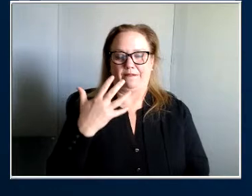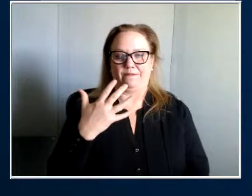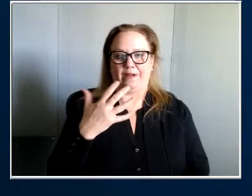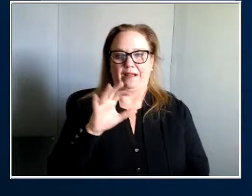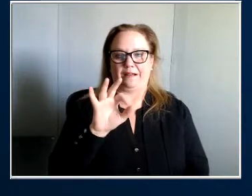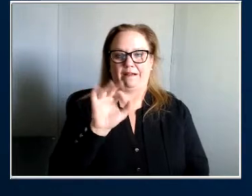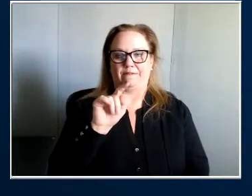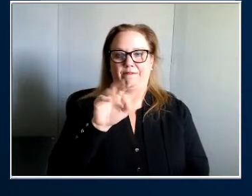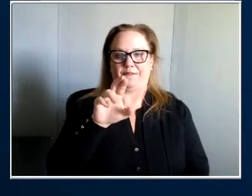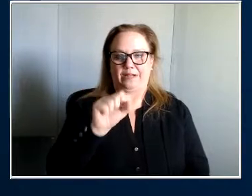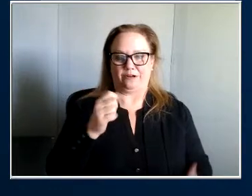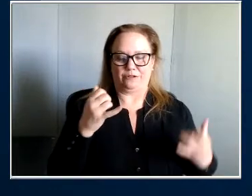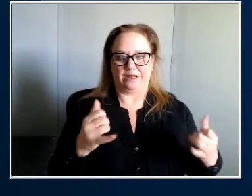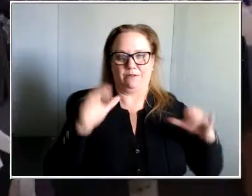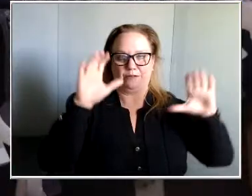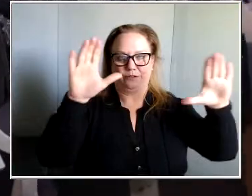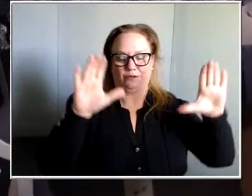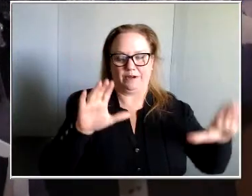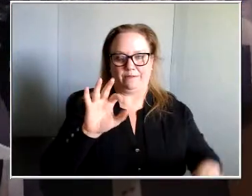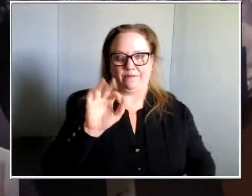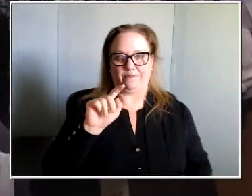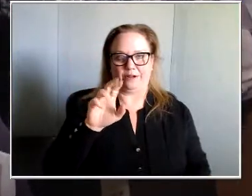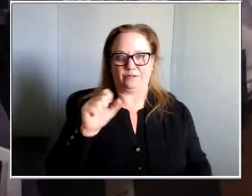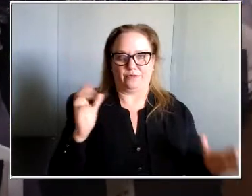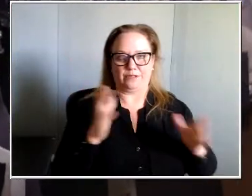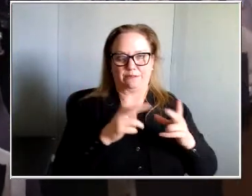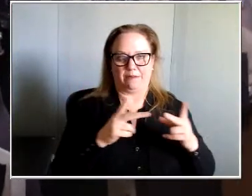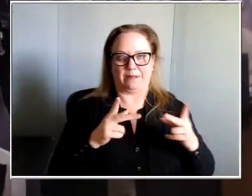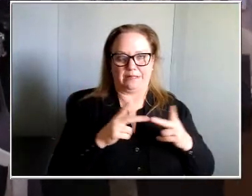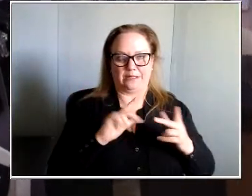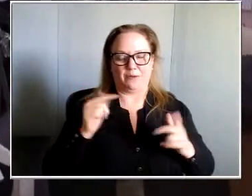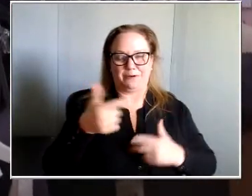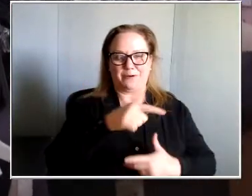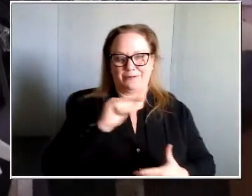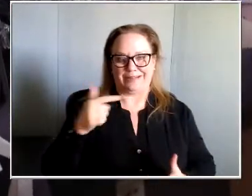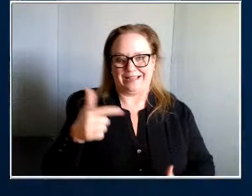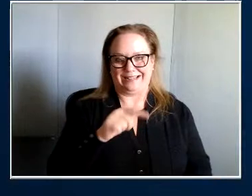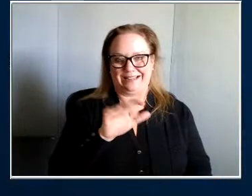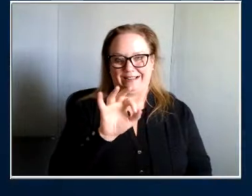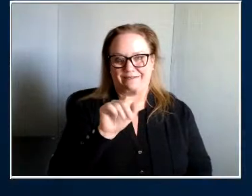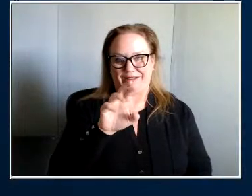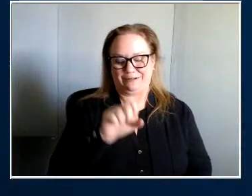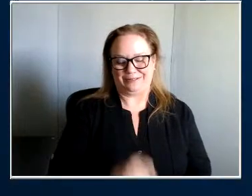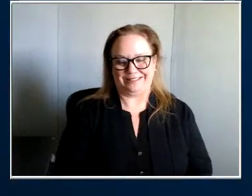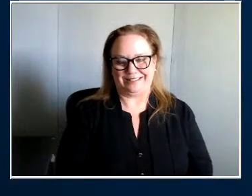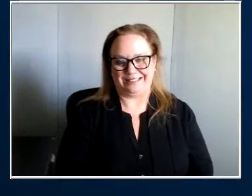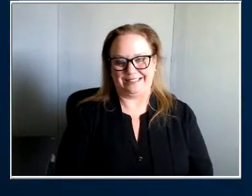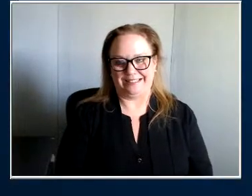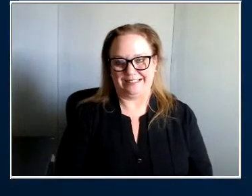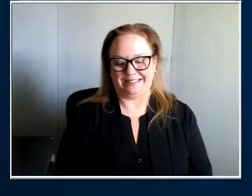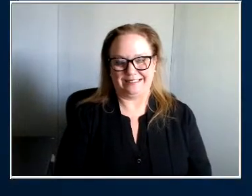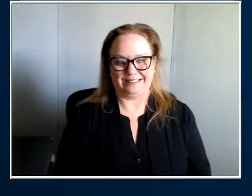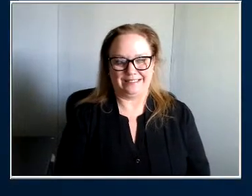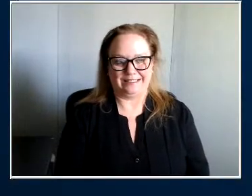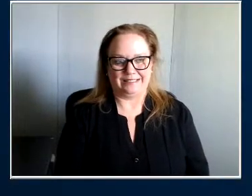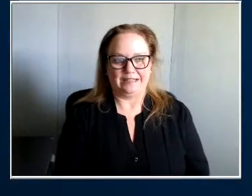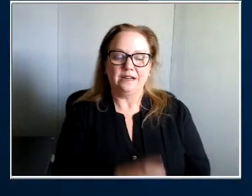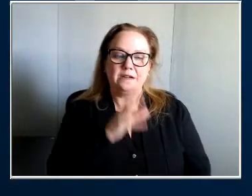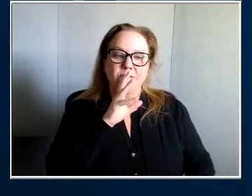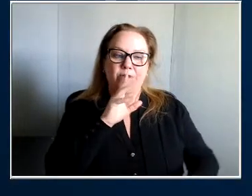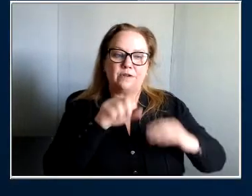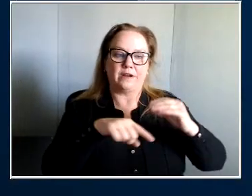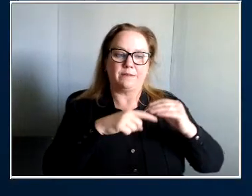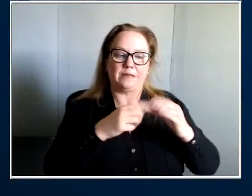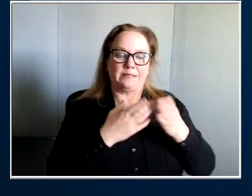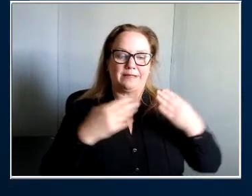which is incredible for a small place. We rotate. That's awesome. So now you've talked about some of the things you sell